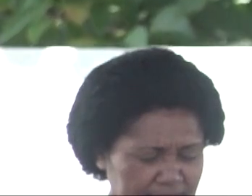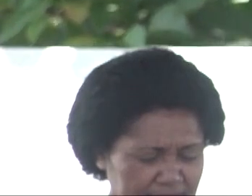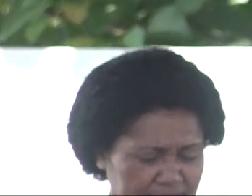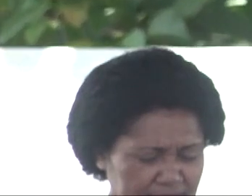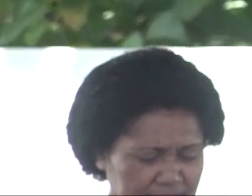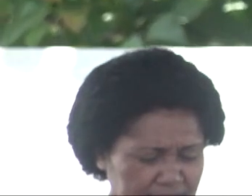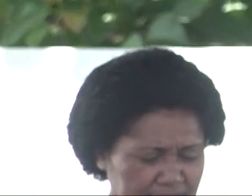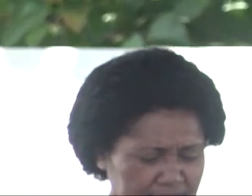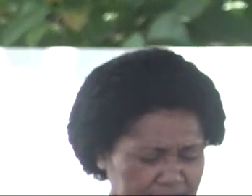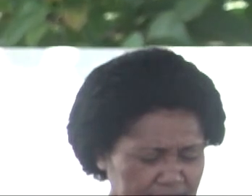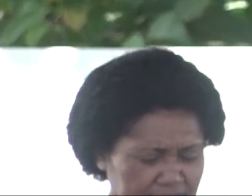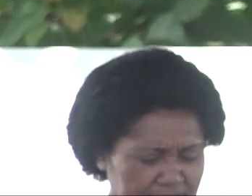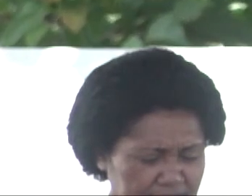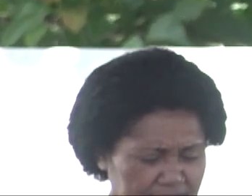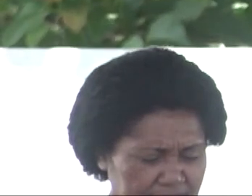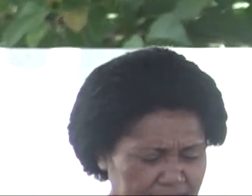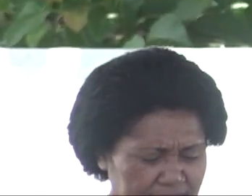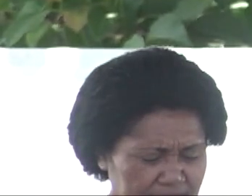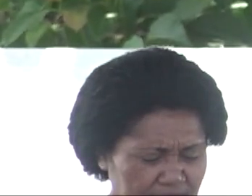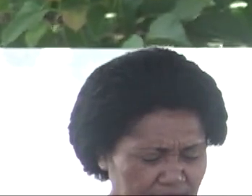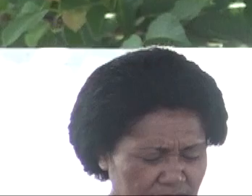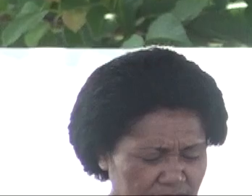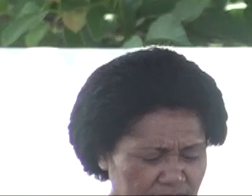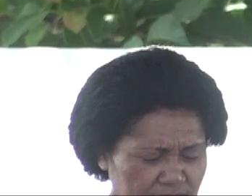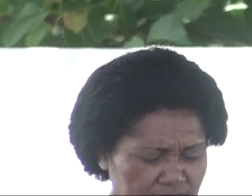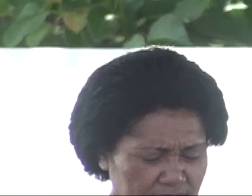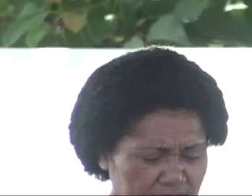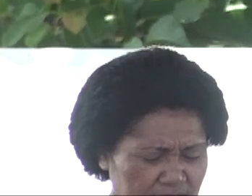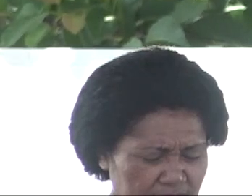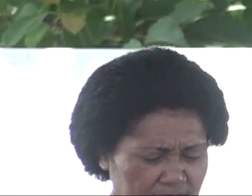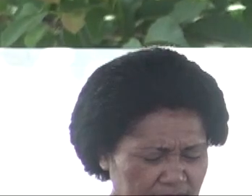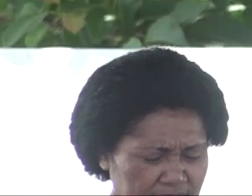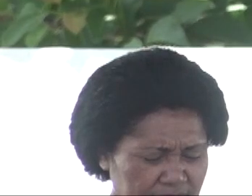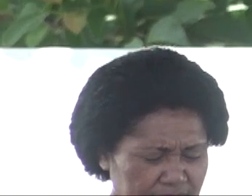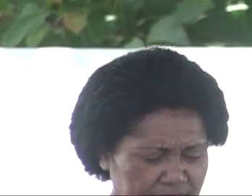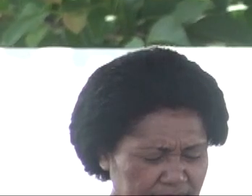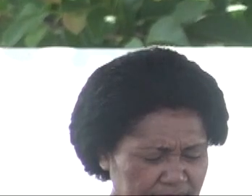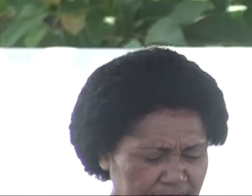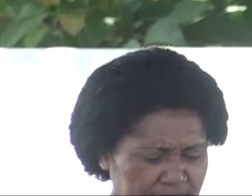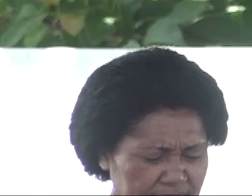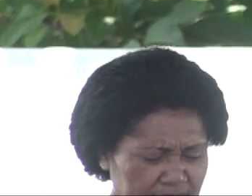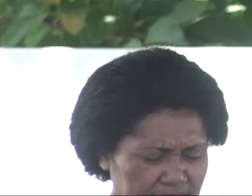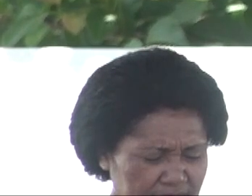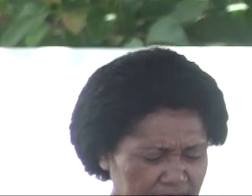kenarok. Sa keme minu indi. Ni sando na biti binaka sa chuko na singini mataka.